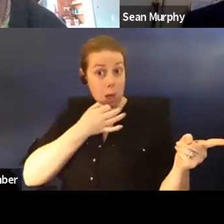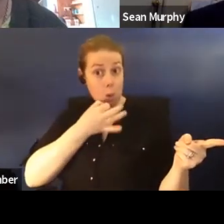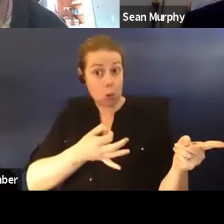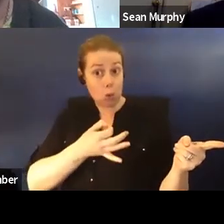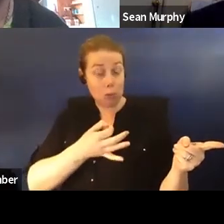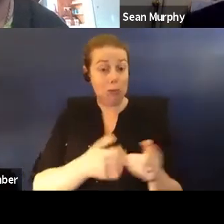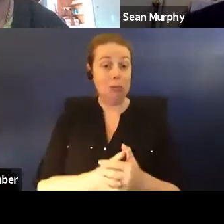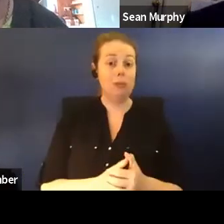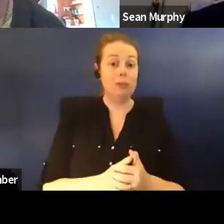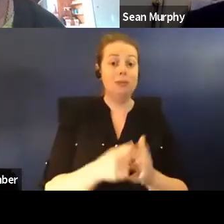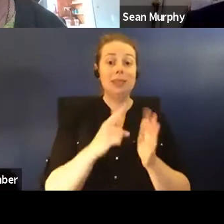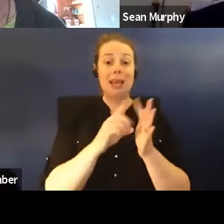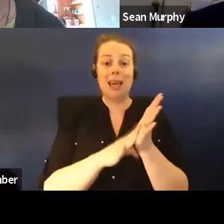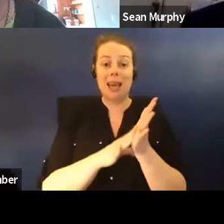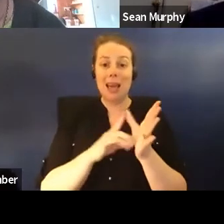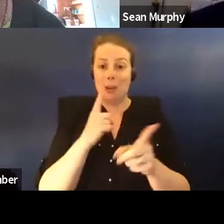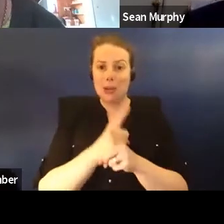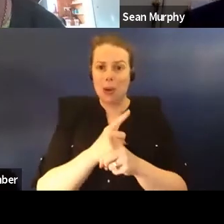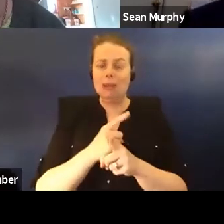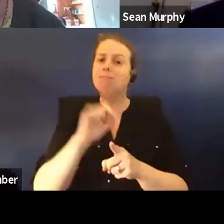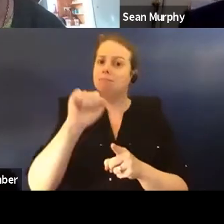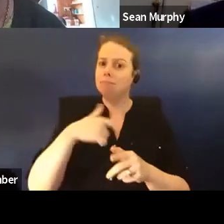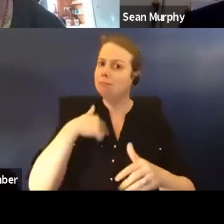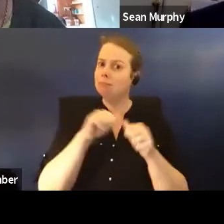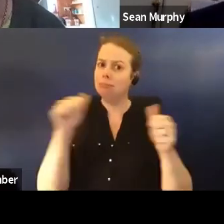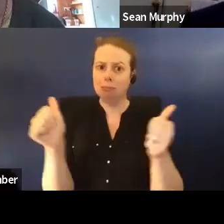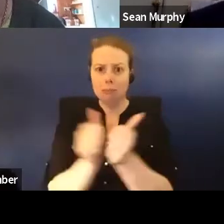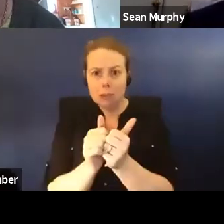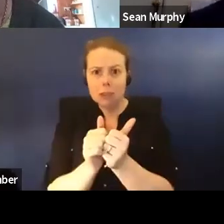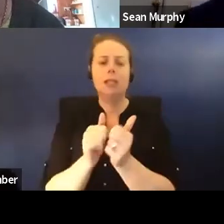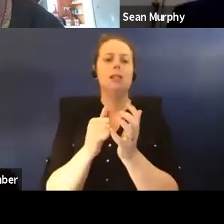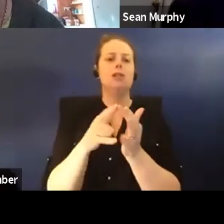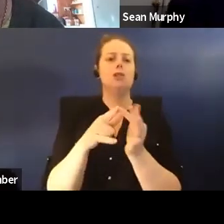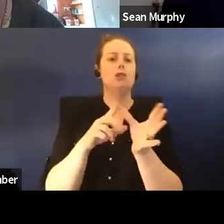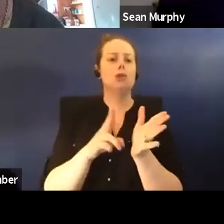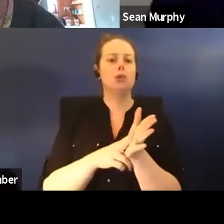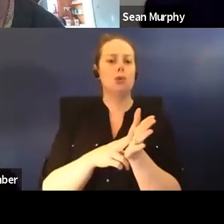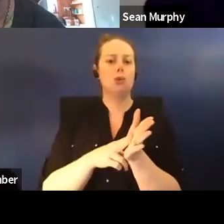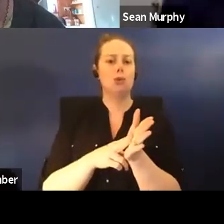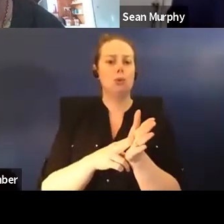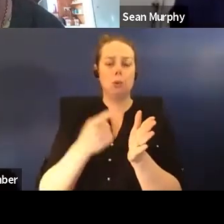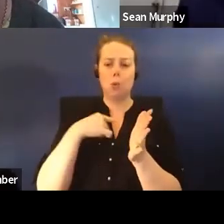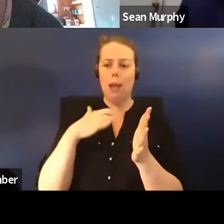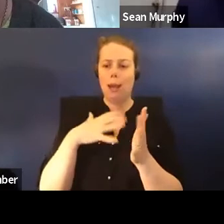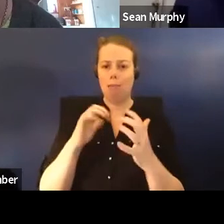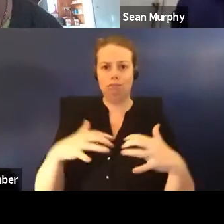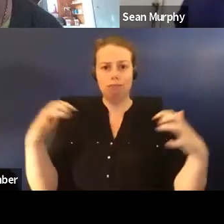Yeah. Go ahead, Emma. I totally agree with Sean. We actually also had a forum on this